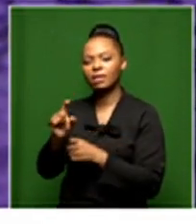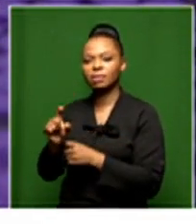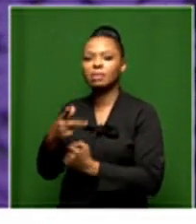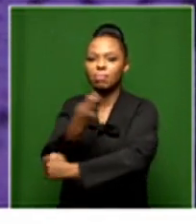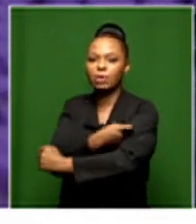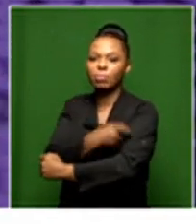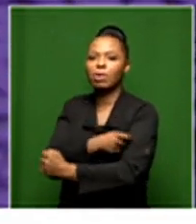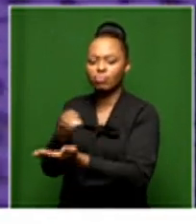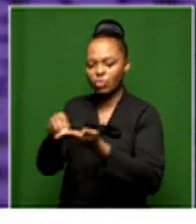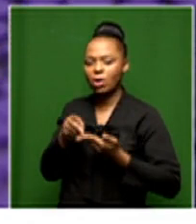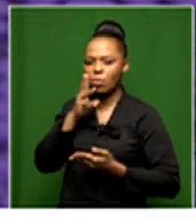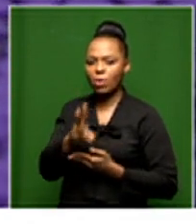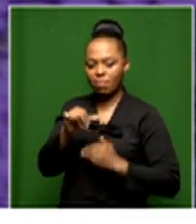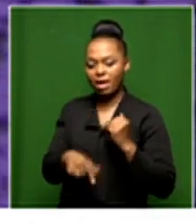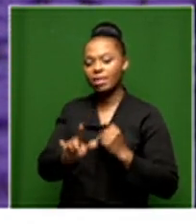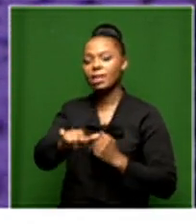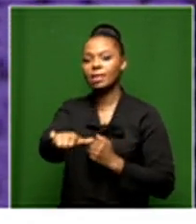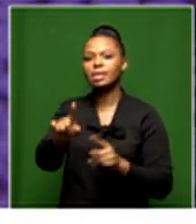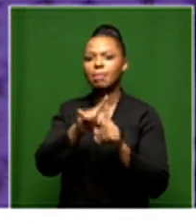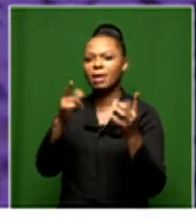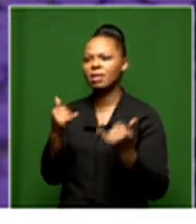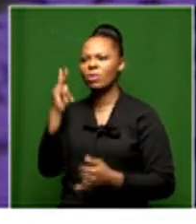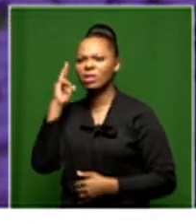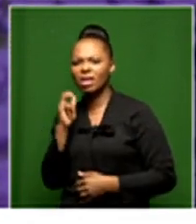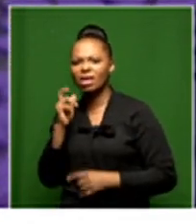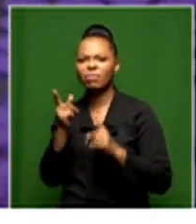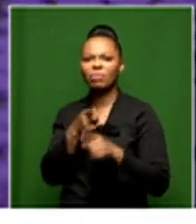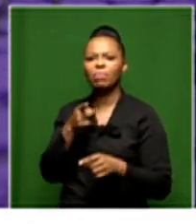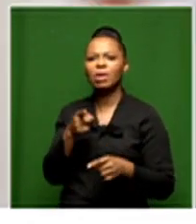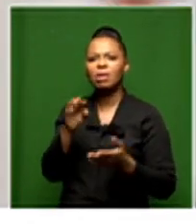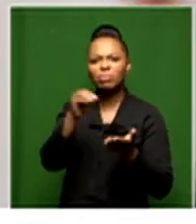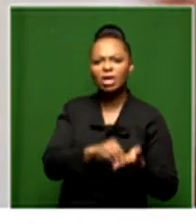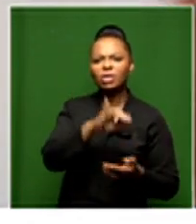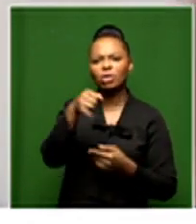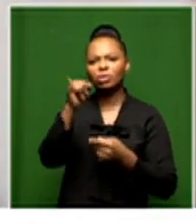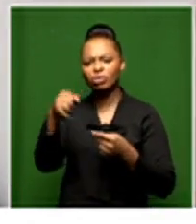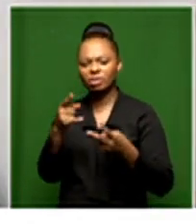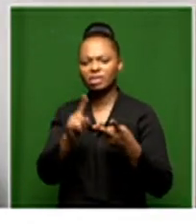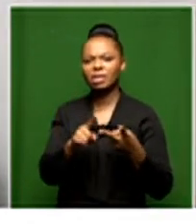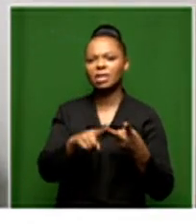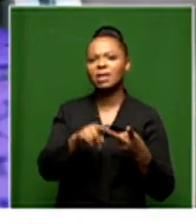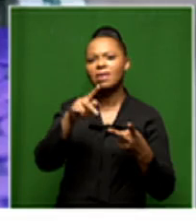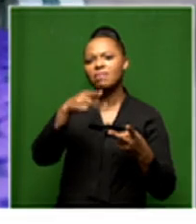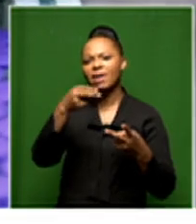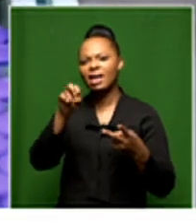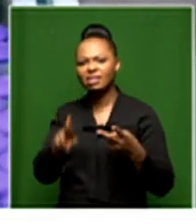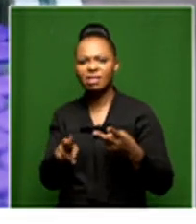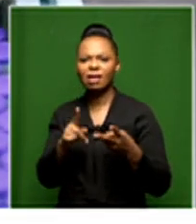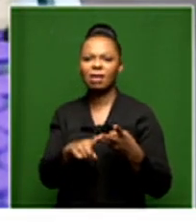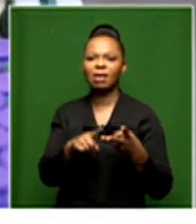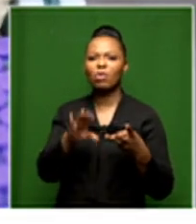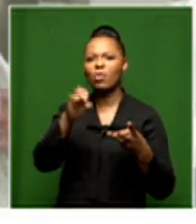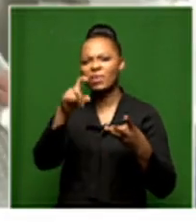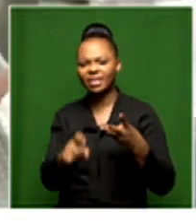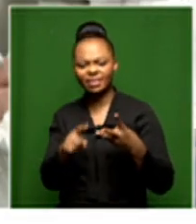this month. But now we're also hearing about others from the COVAX facility, Johnson & Johnson, and of course Pfizer. So all